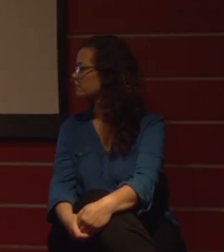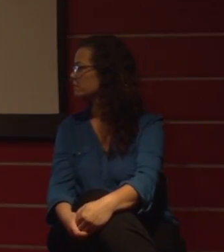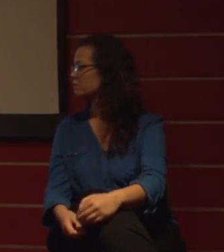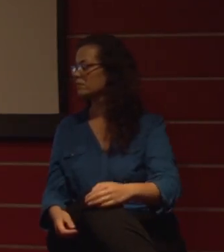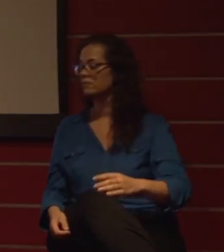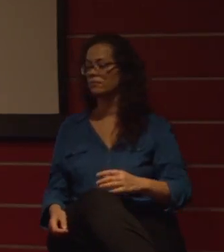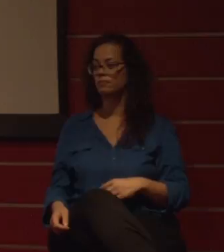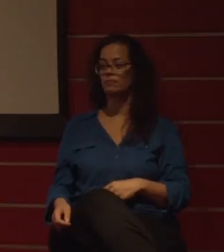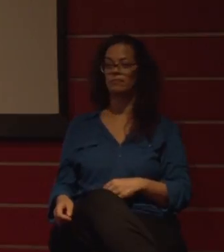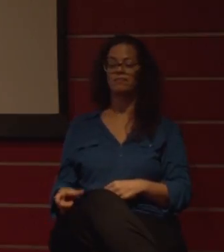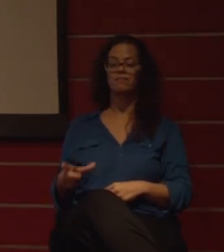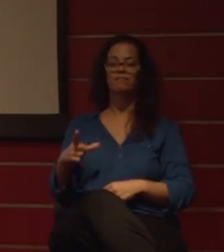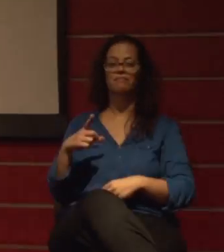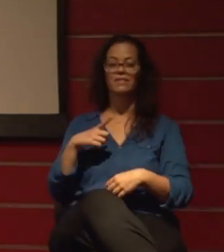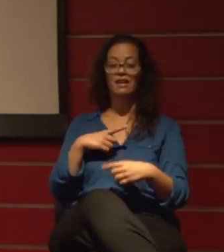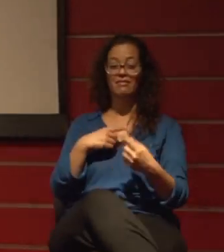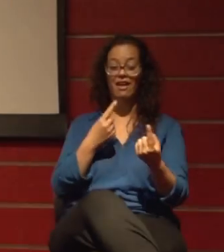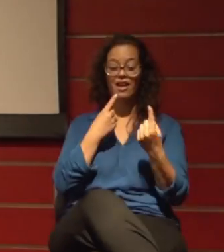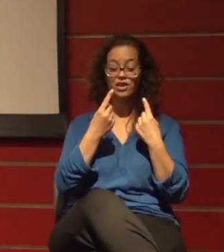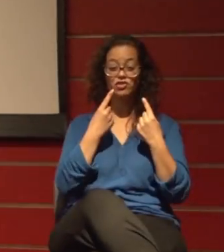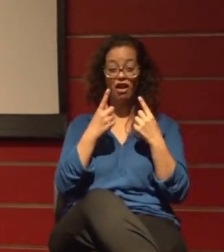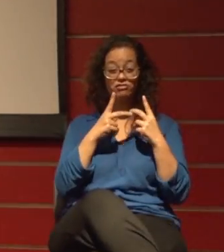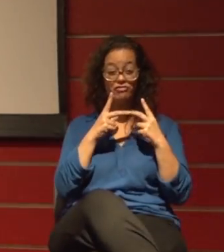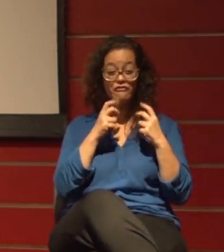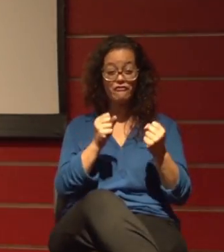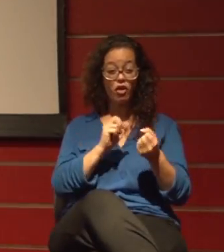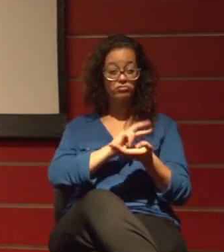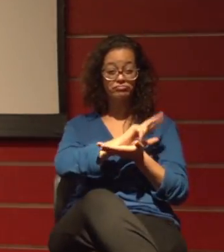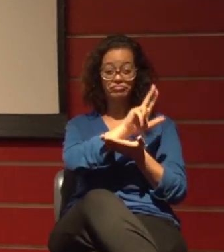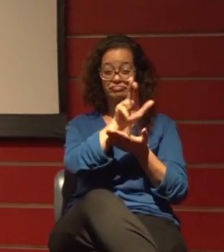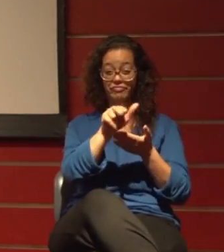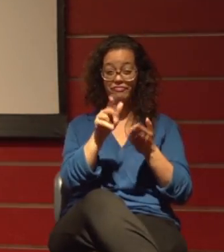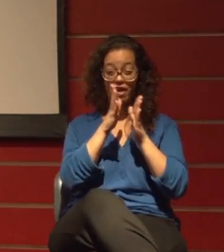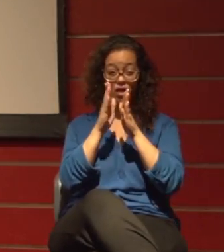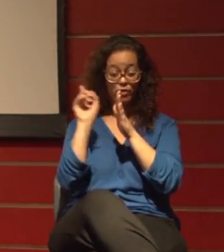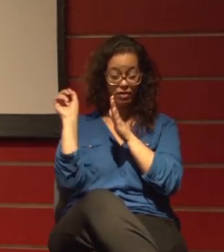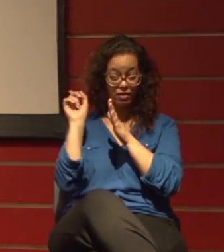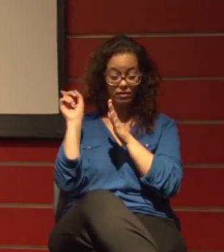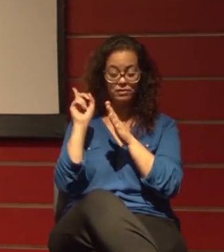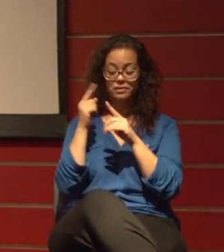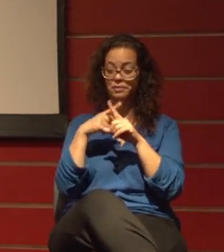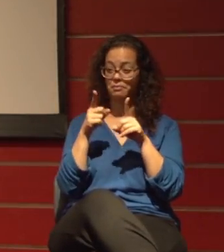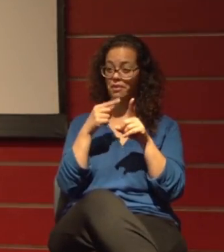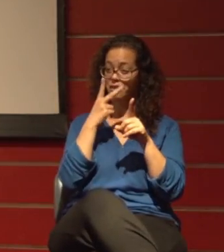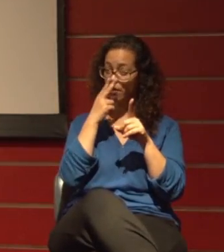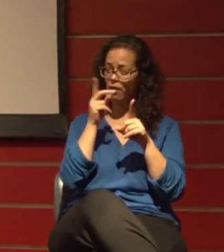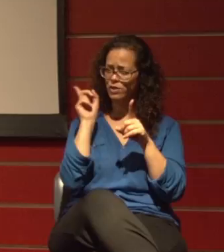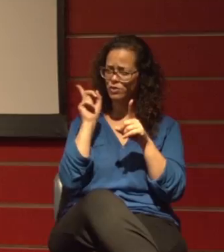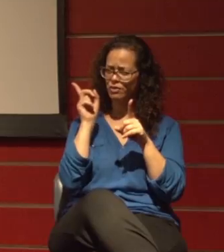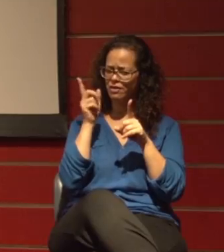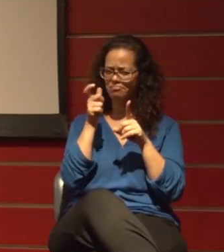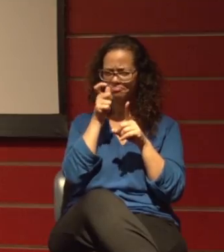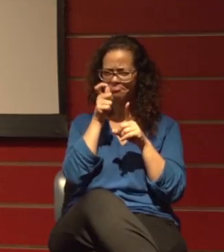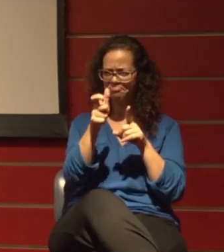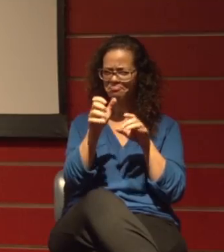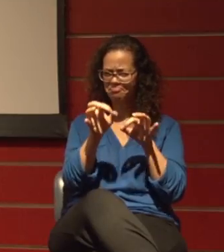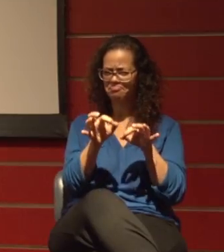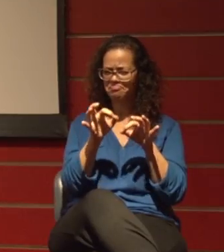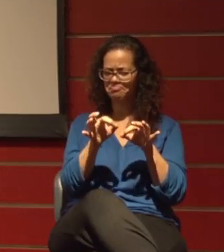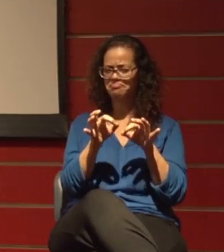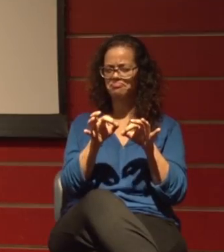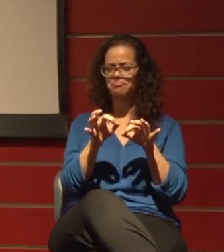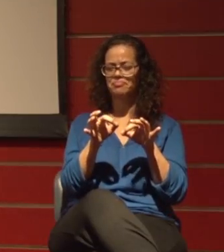há vários diálogos fortes nessa nesse Episódio Mas esse eu acho particularmente an